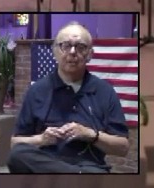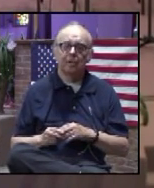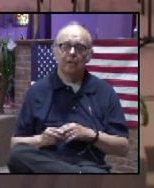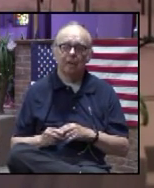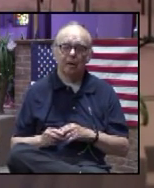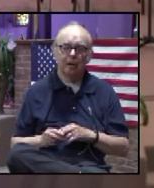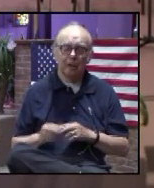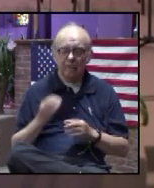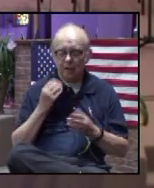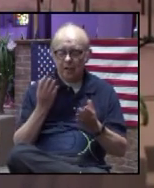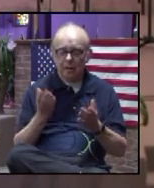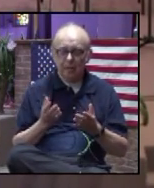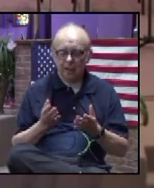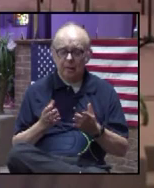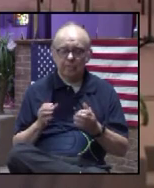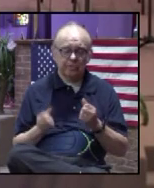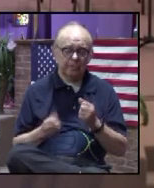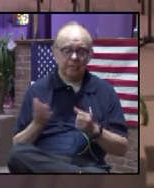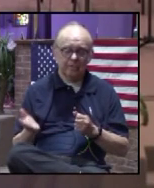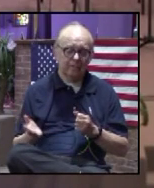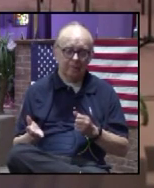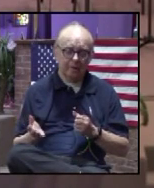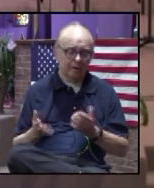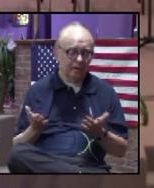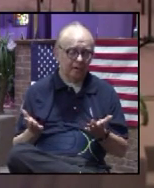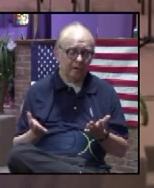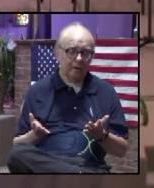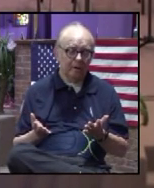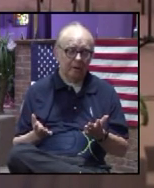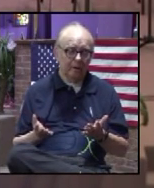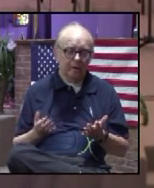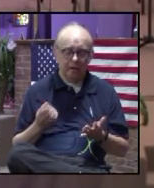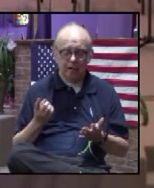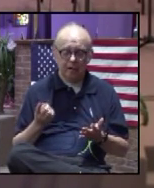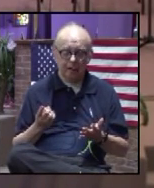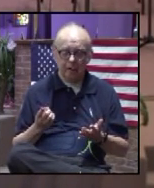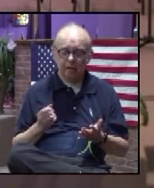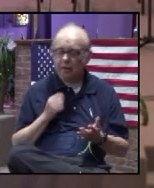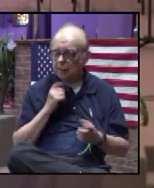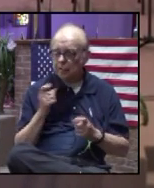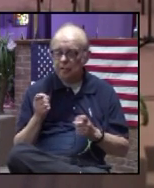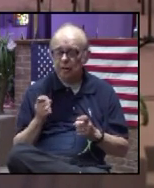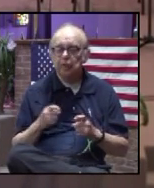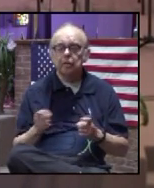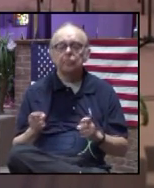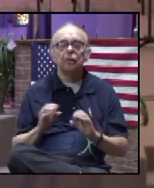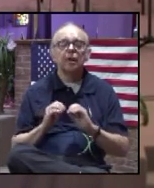And if you want a wheel, there's a wheel there, and you can turn it wherever you want to, but understand you ain't controlling nothing.